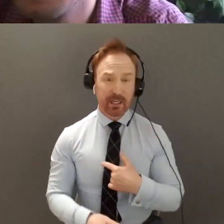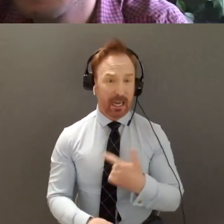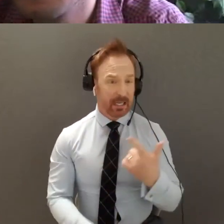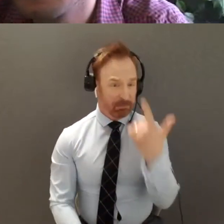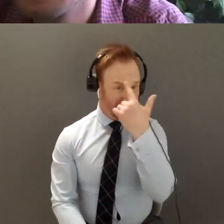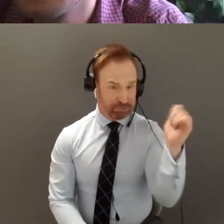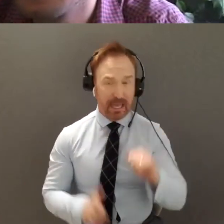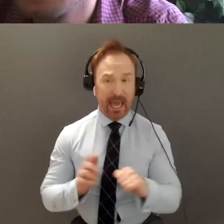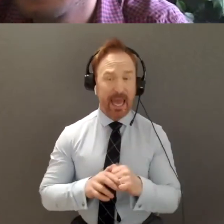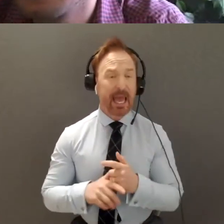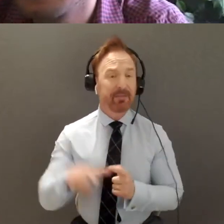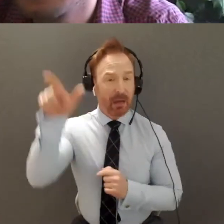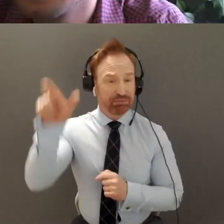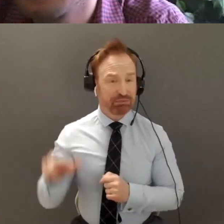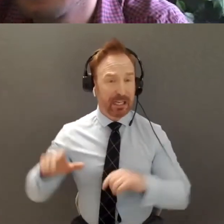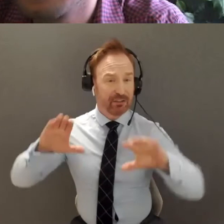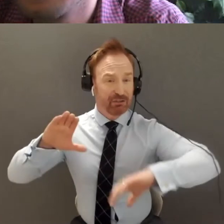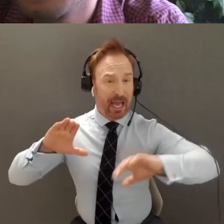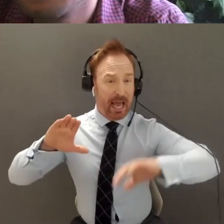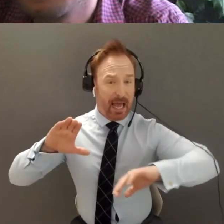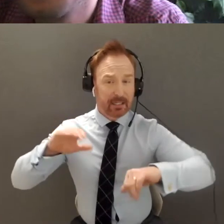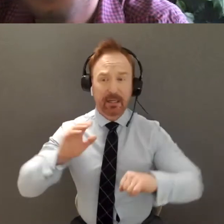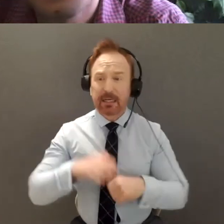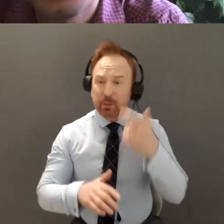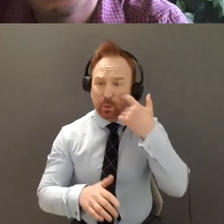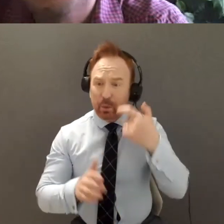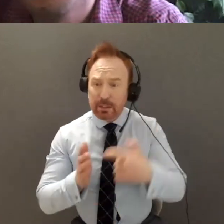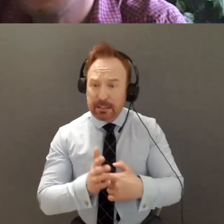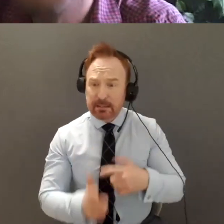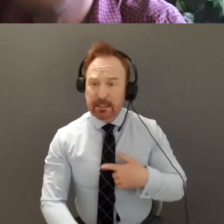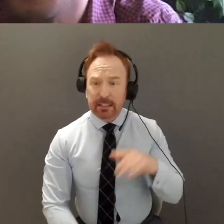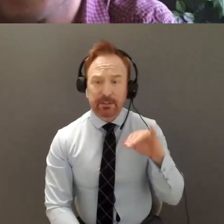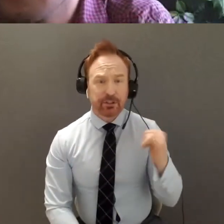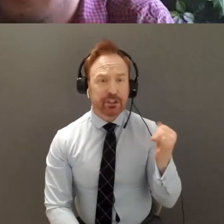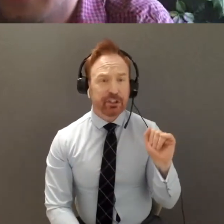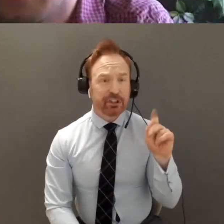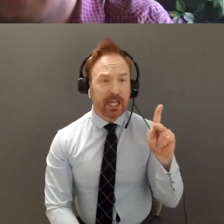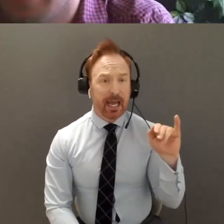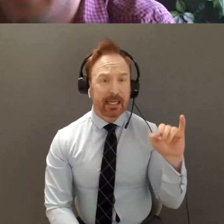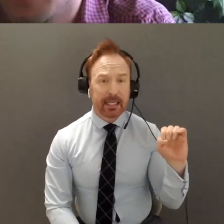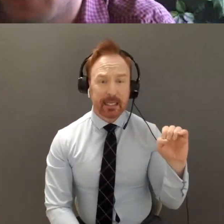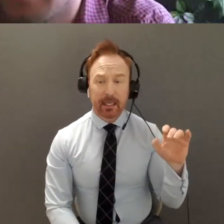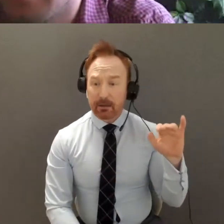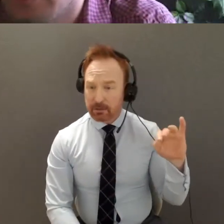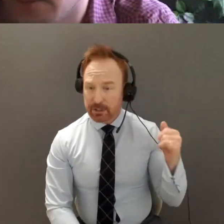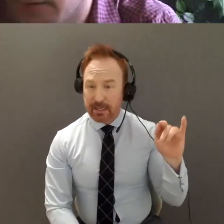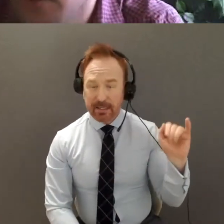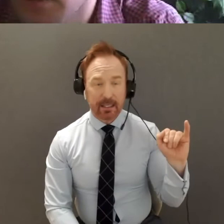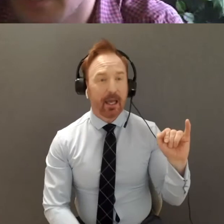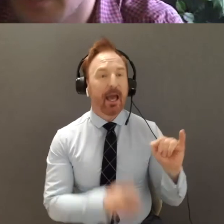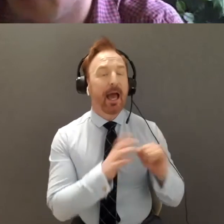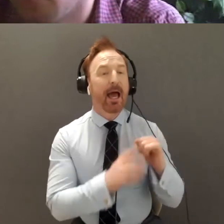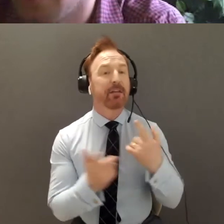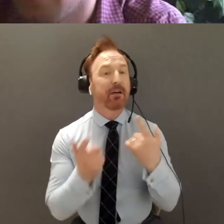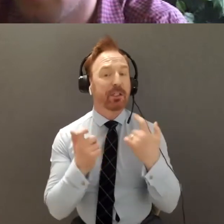box and we'll get them through. Oh, Jackie has a question for you. Jacob? Yep. So would you make a landing page kind of